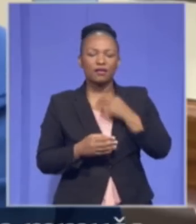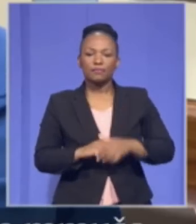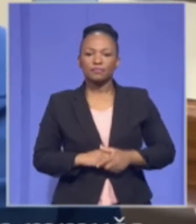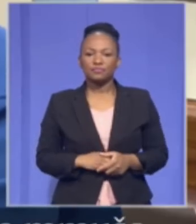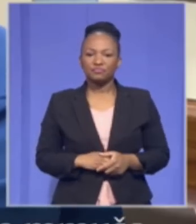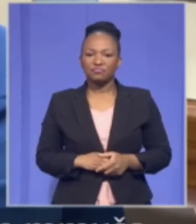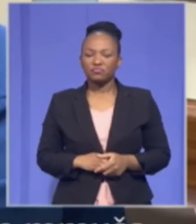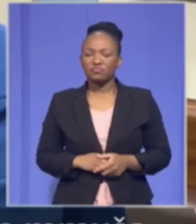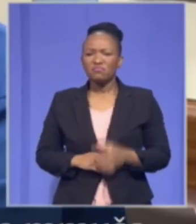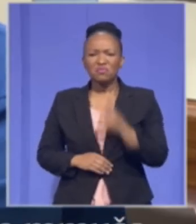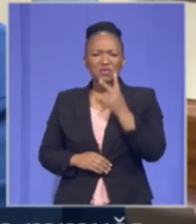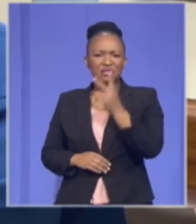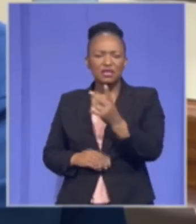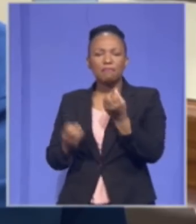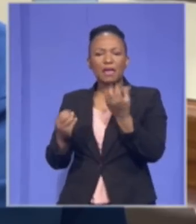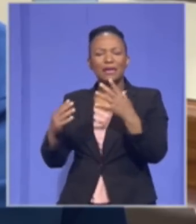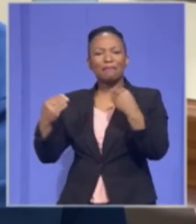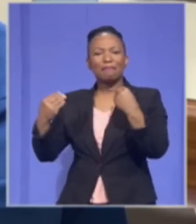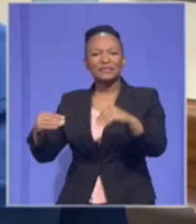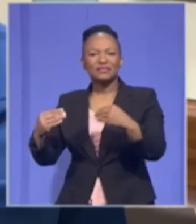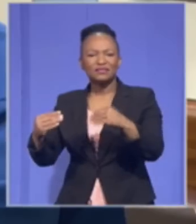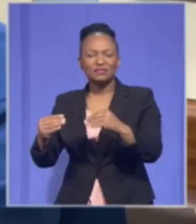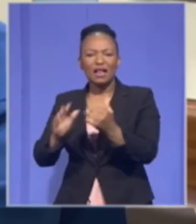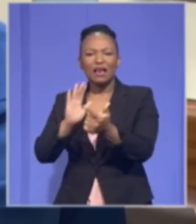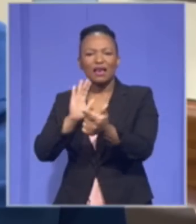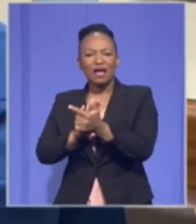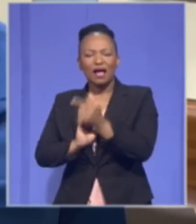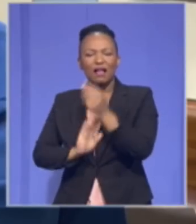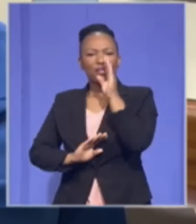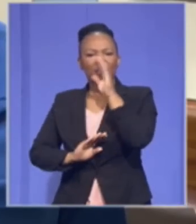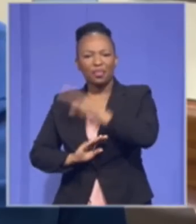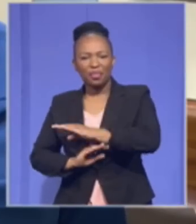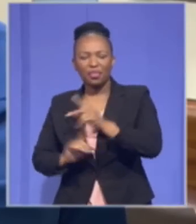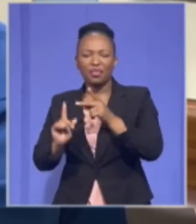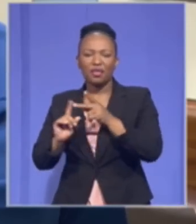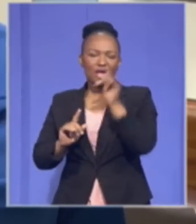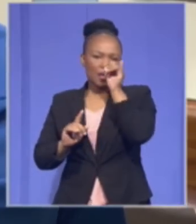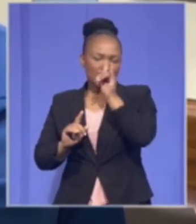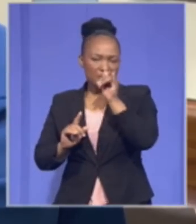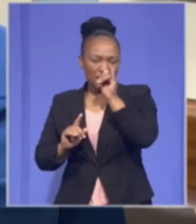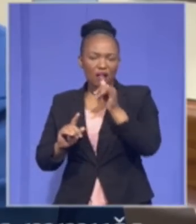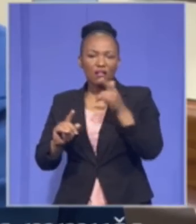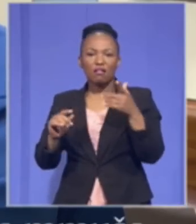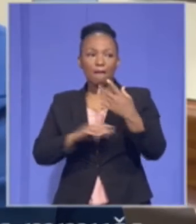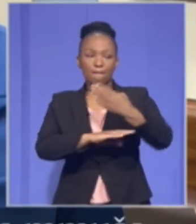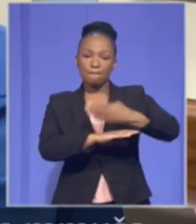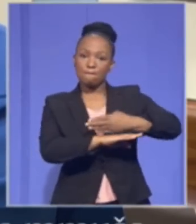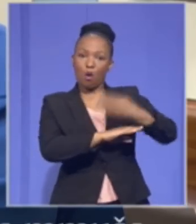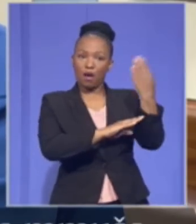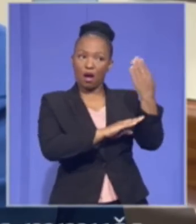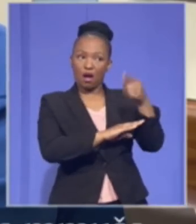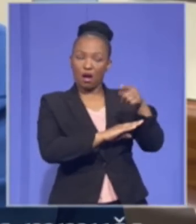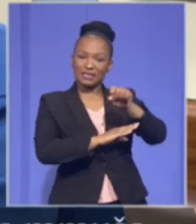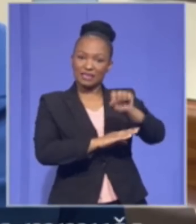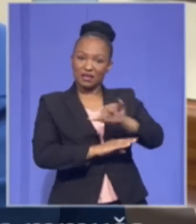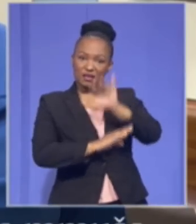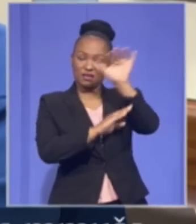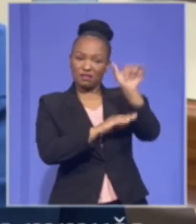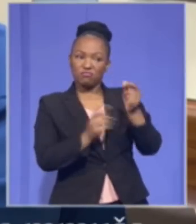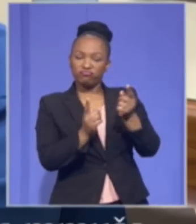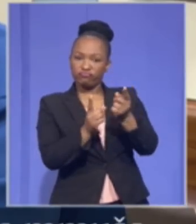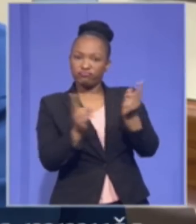illicit trade, in general crime and corruption, in criminal syndication, which is cross-border, not just within South Africa, and of